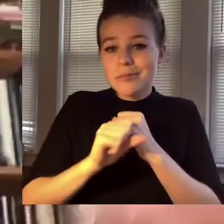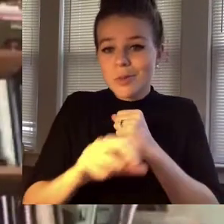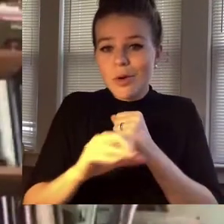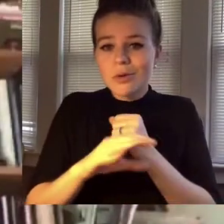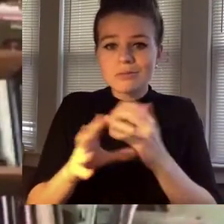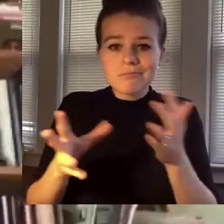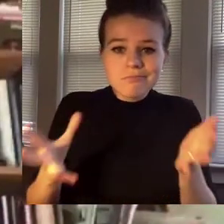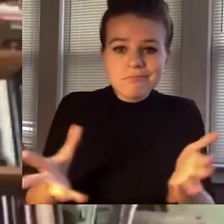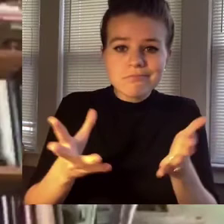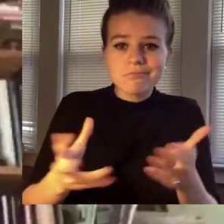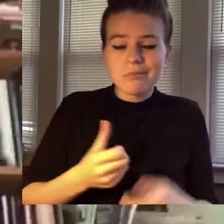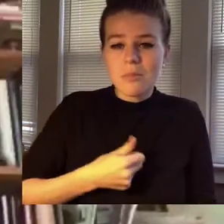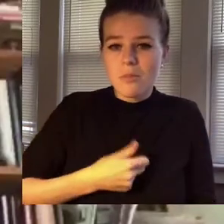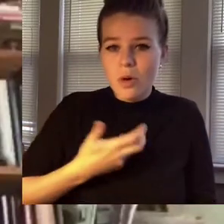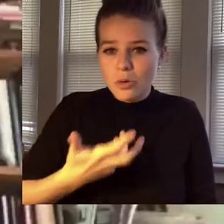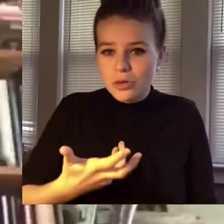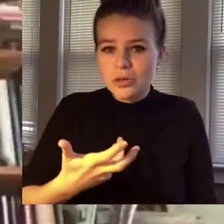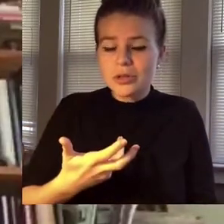has built